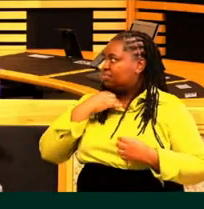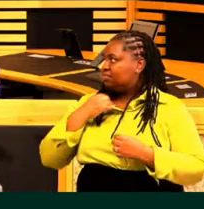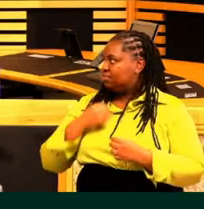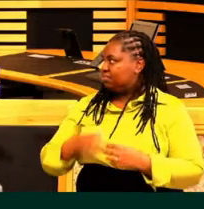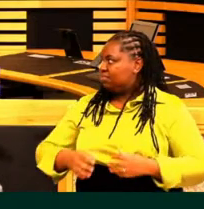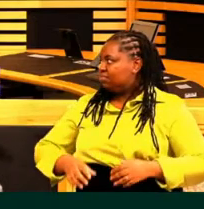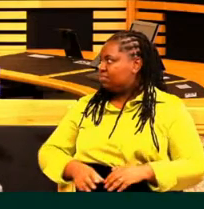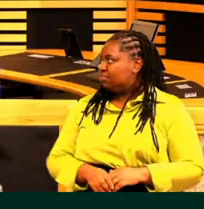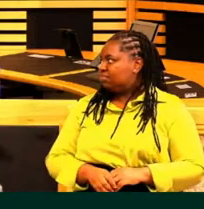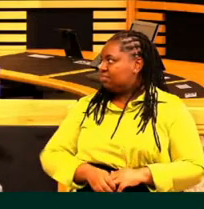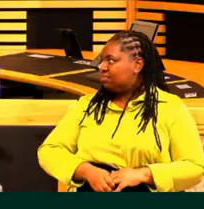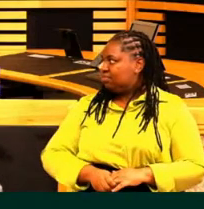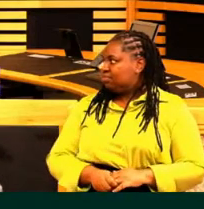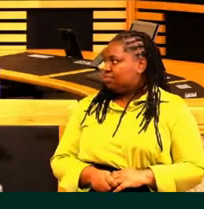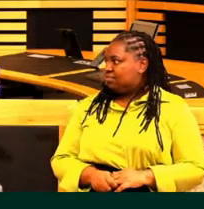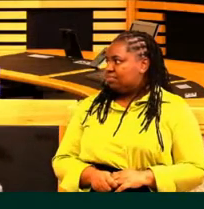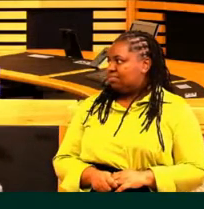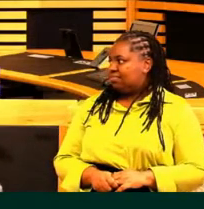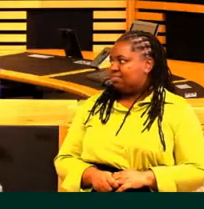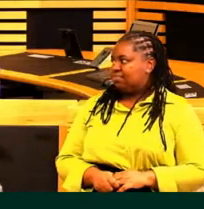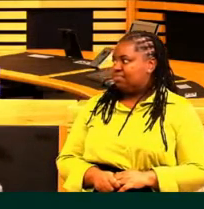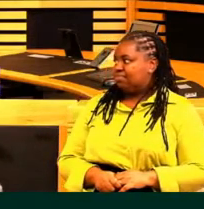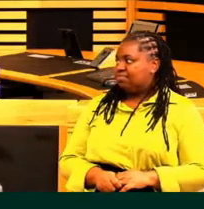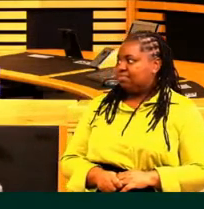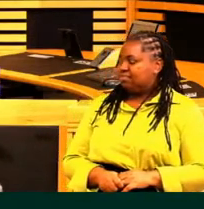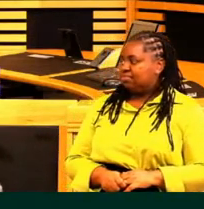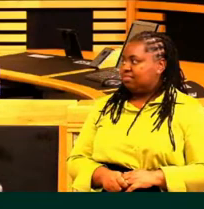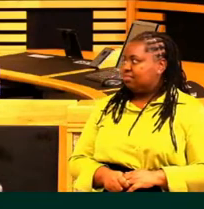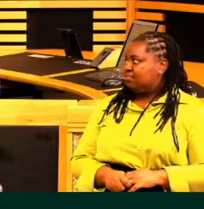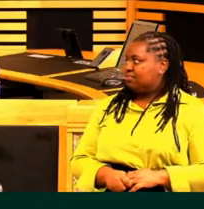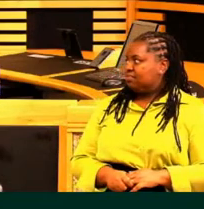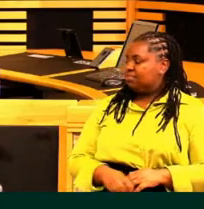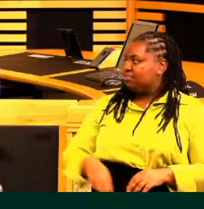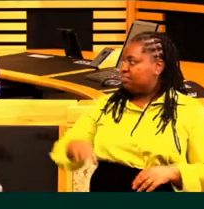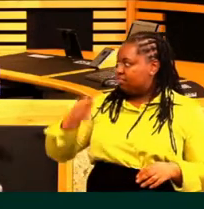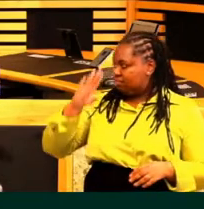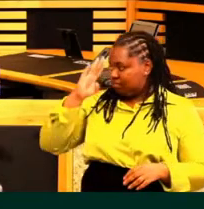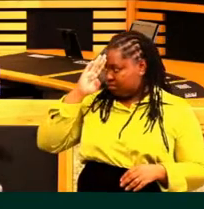to remain silent thank you speaker